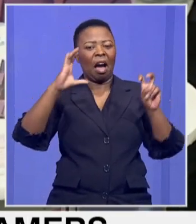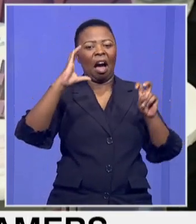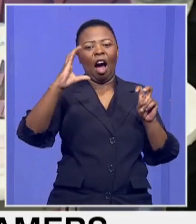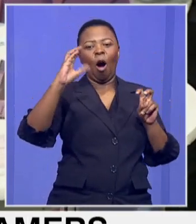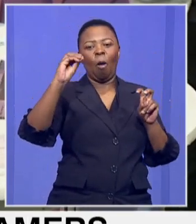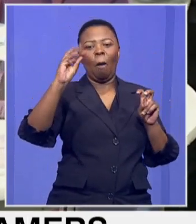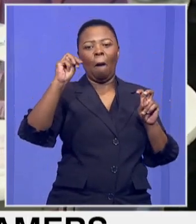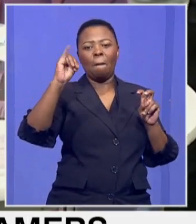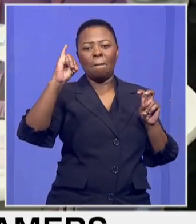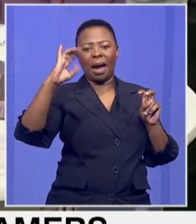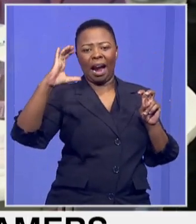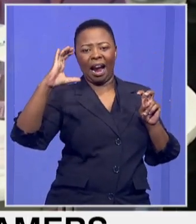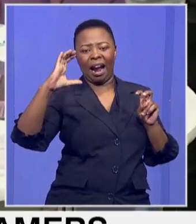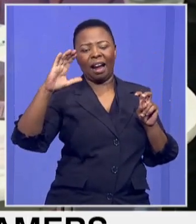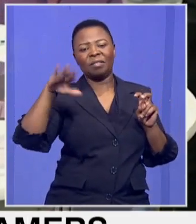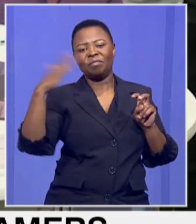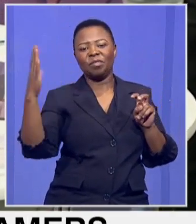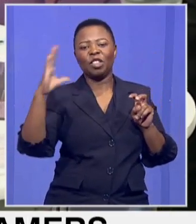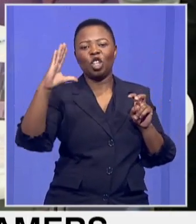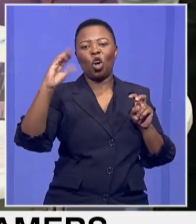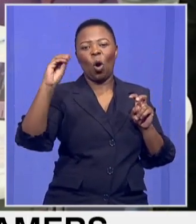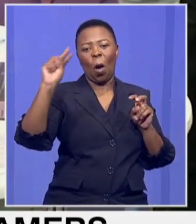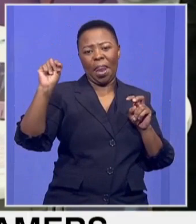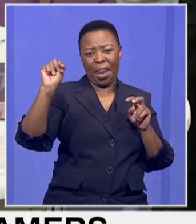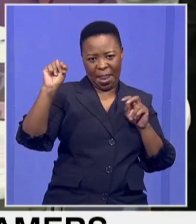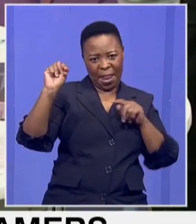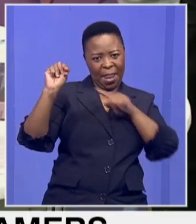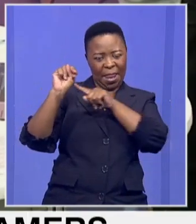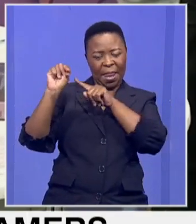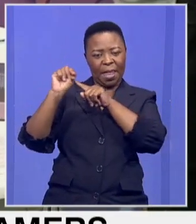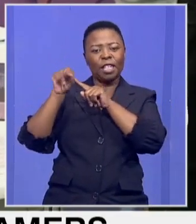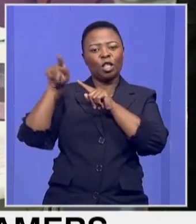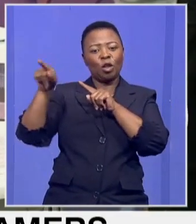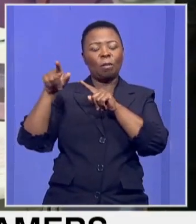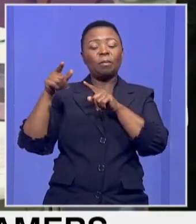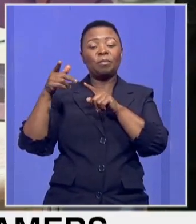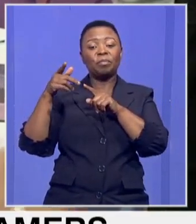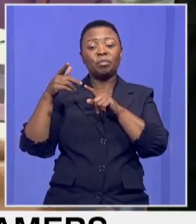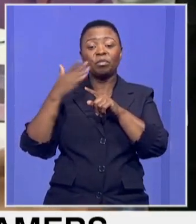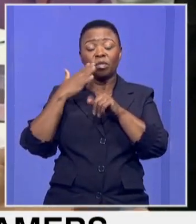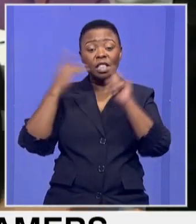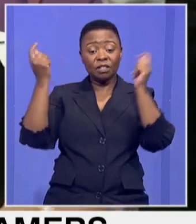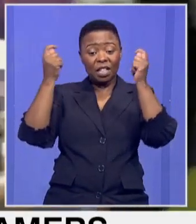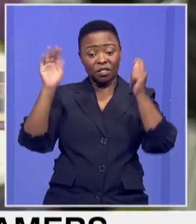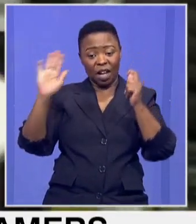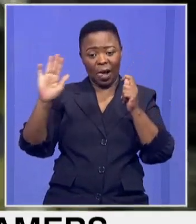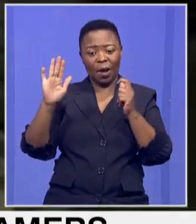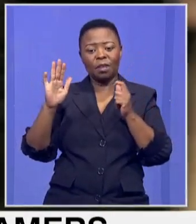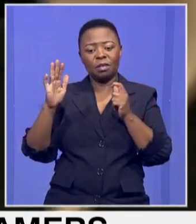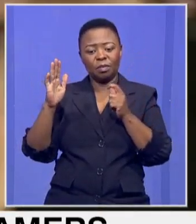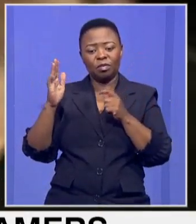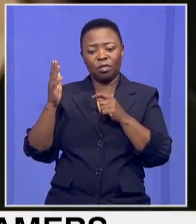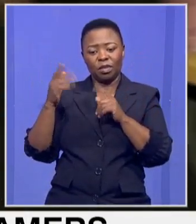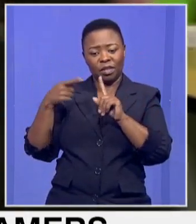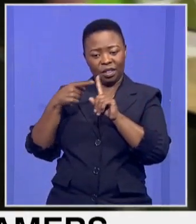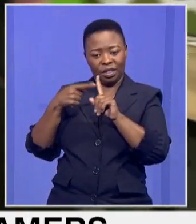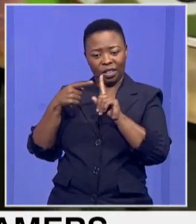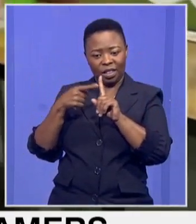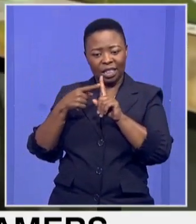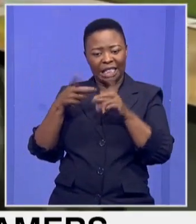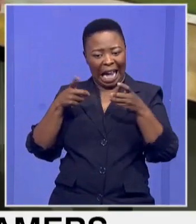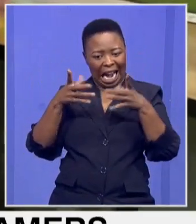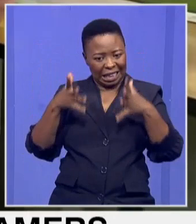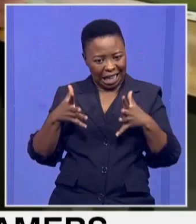by the director of the Cape Town International Animation Festival, Diane Makings. Diane, very warm good morning to you and great seeing you